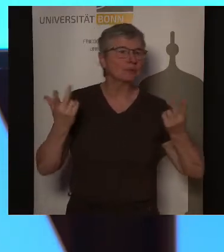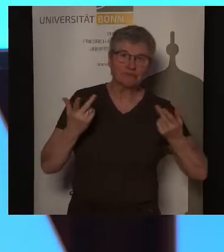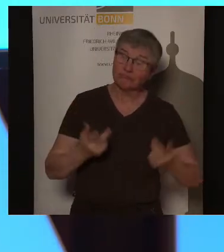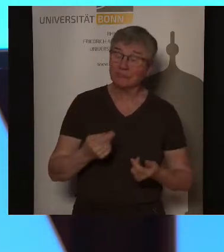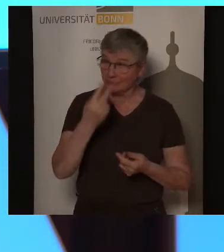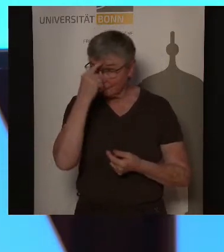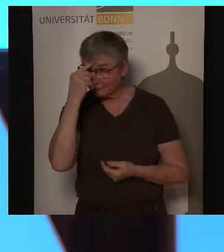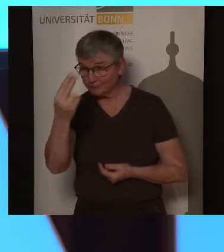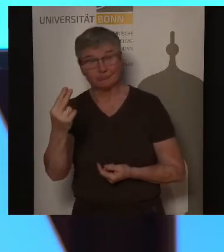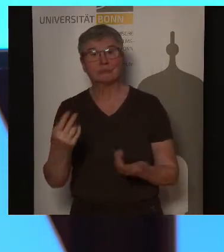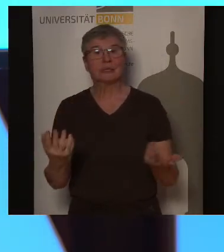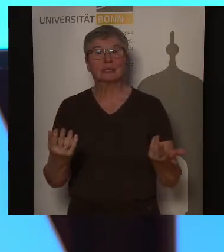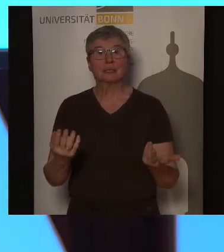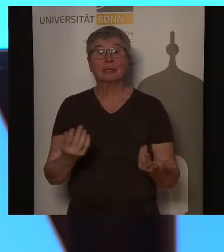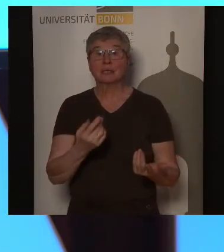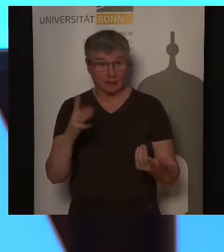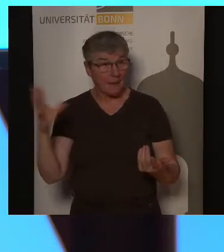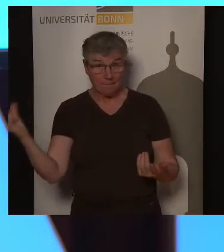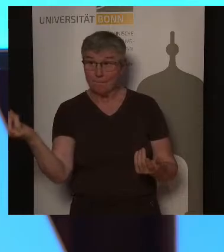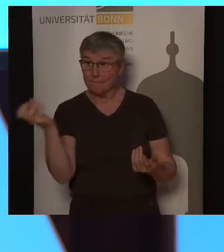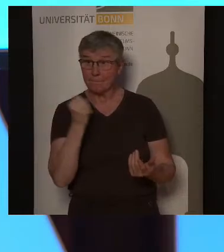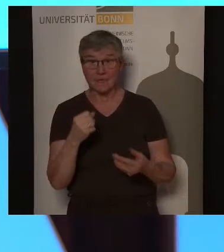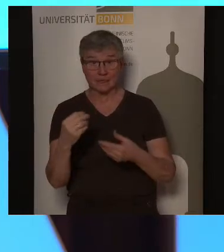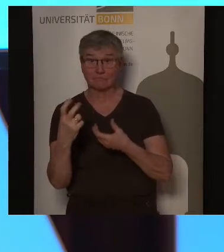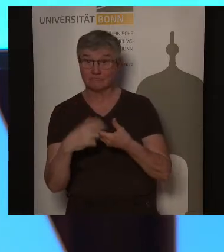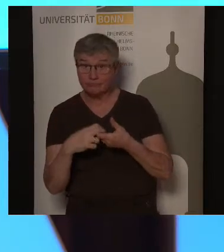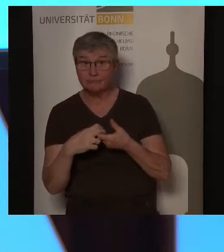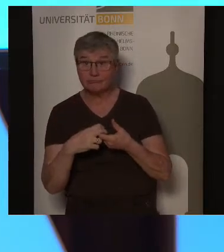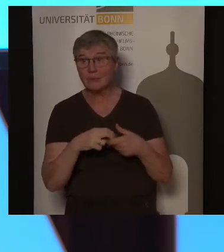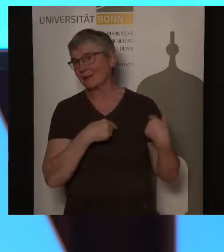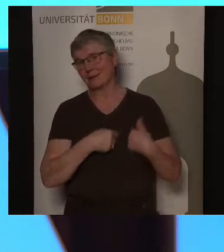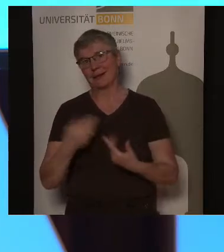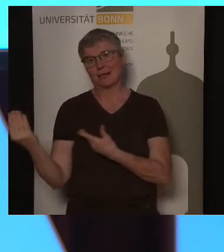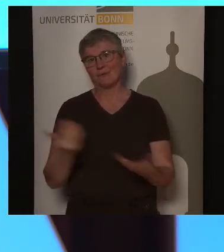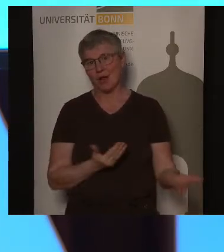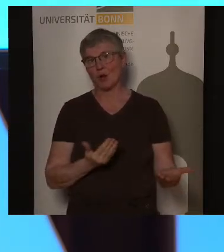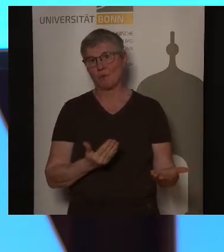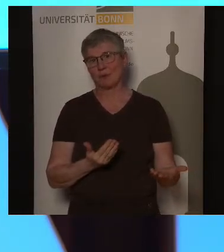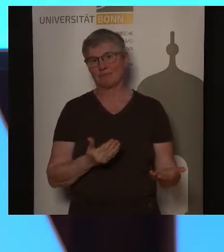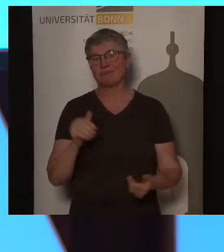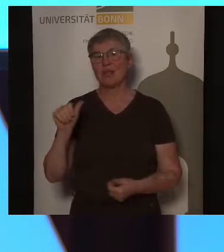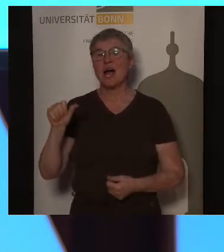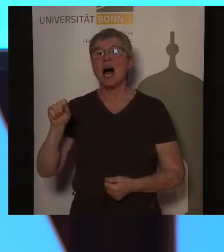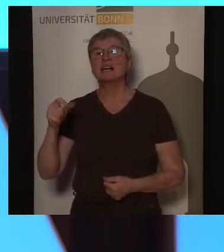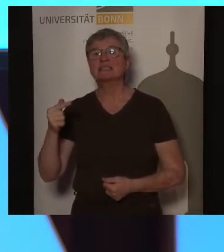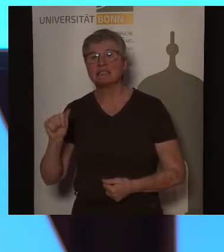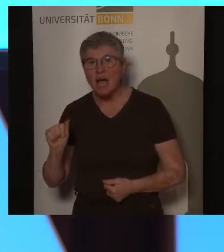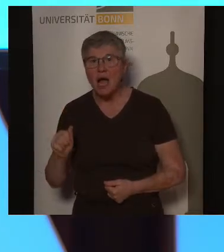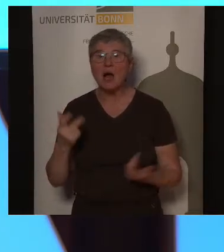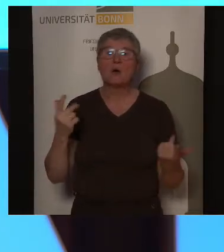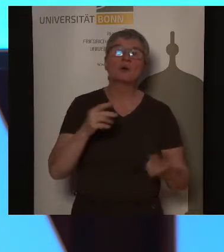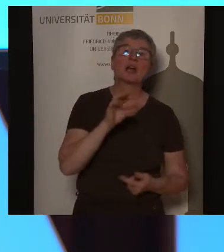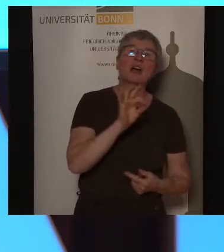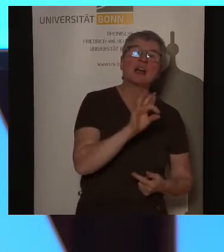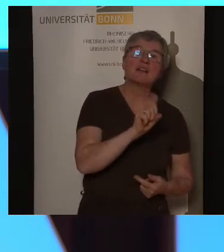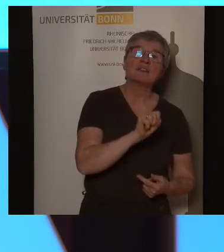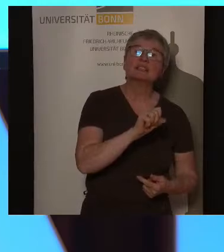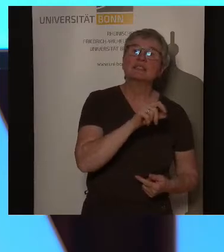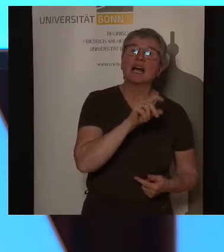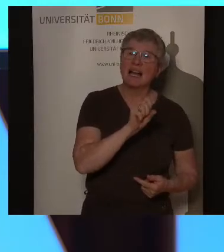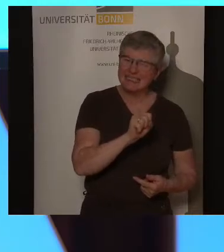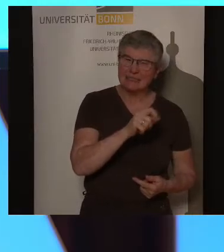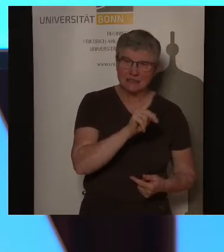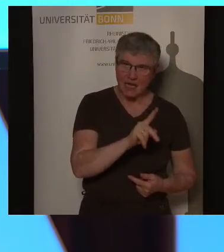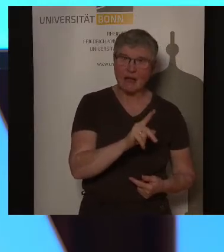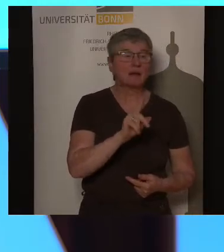need help. But also, if you feel like having a cool party, you can turn to us. And if you want to join us, you're also very welcome.